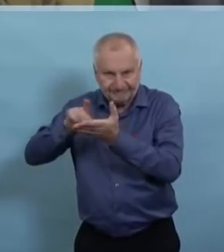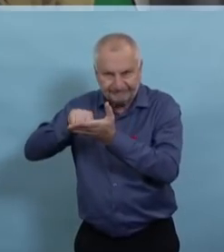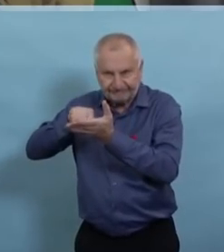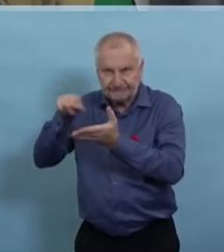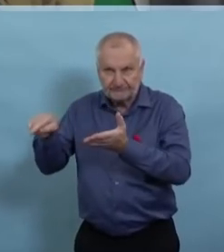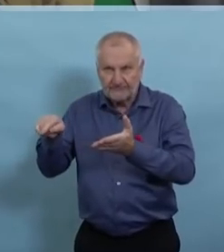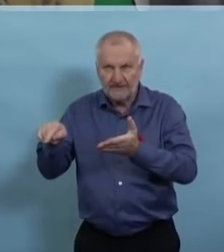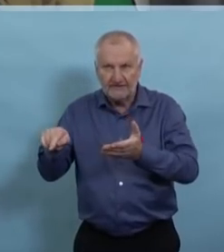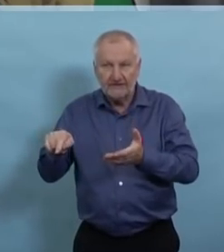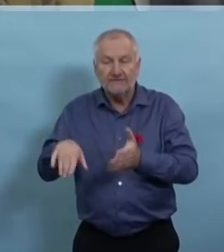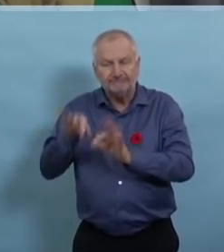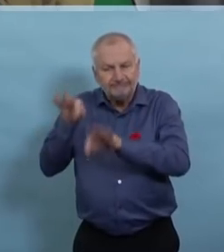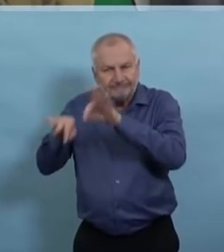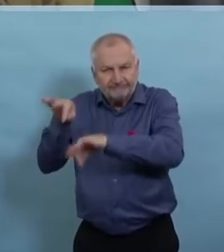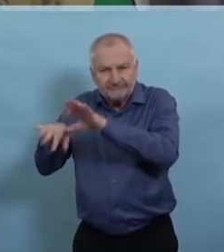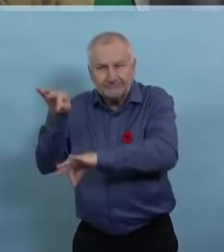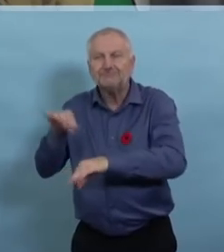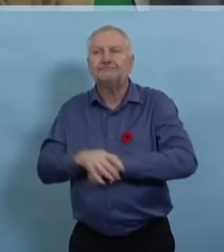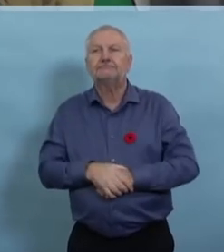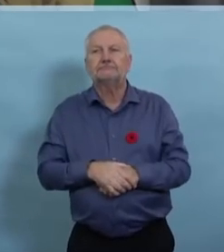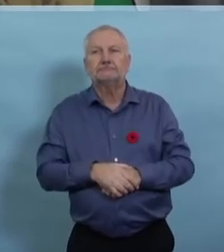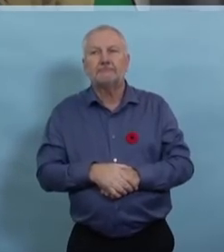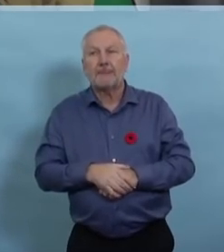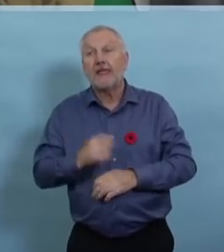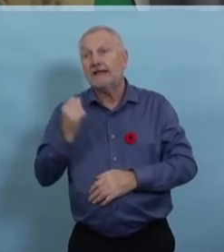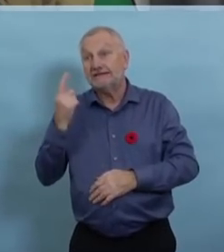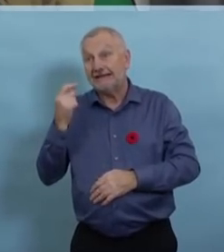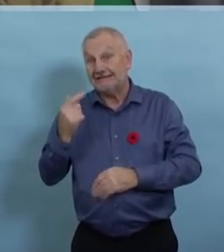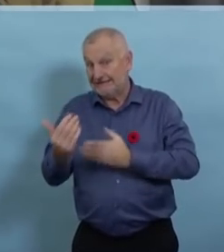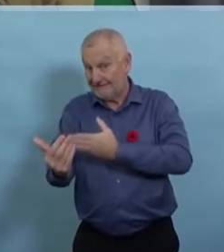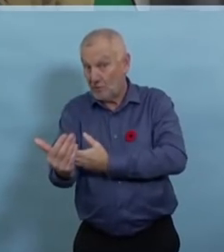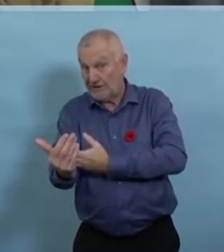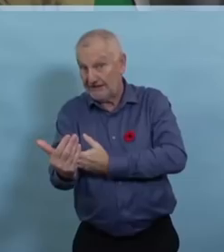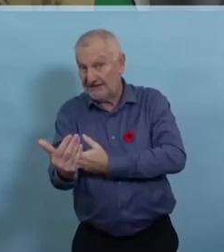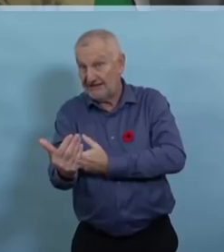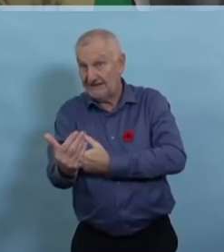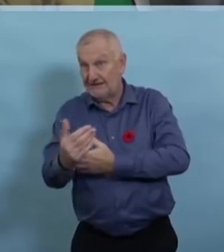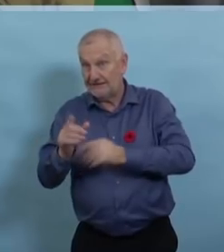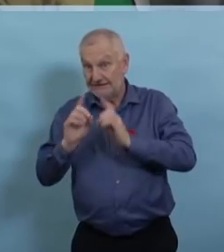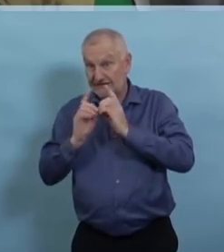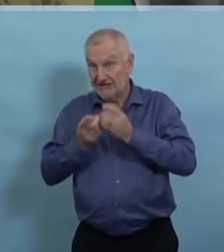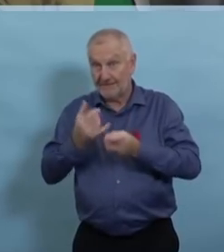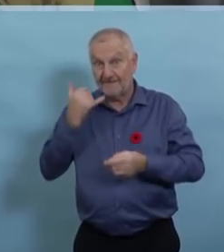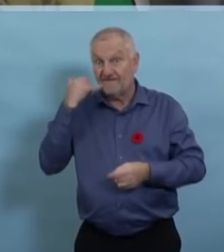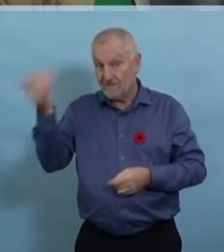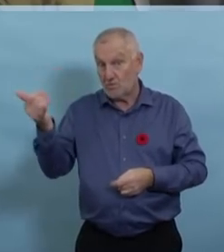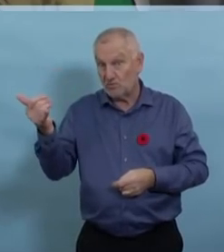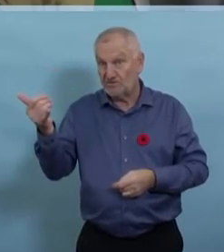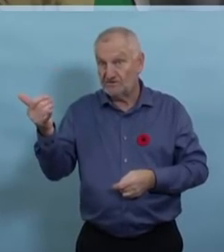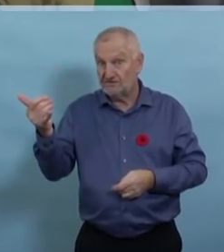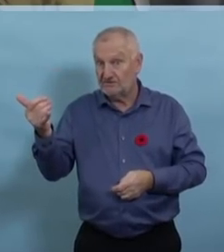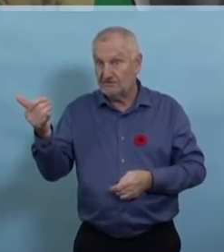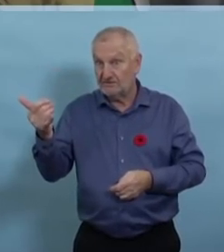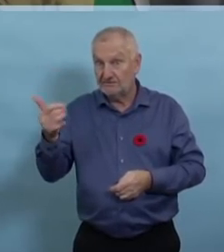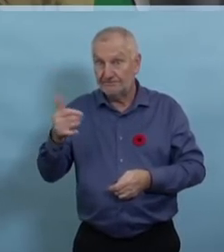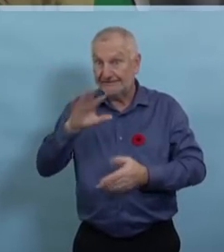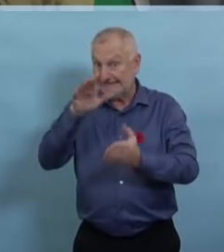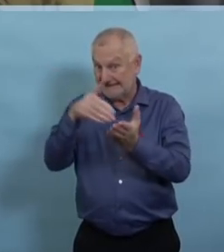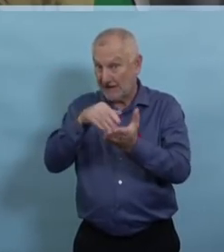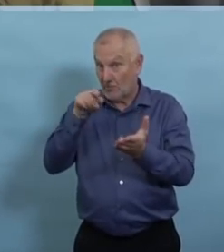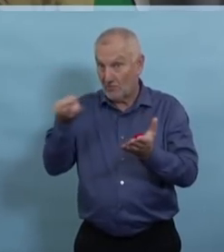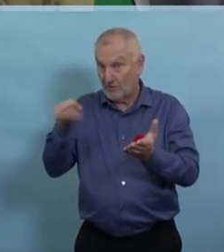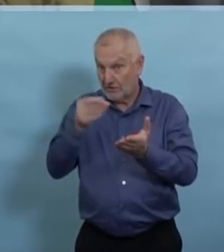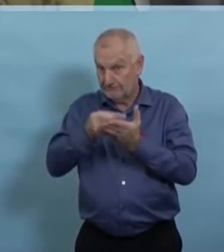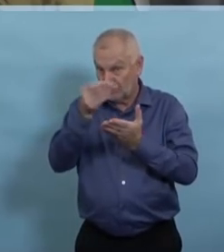understand from a call that our department had this morning with them that that's exactly what they're doing. They're undertaking that right now. But